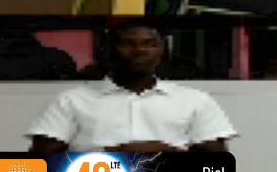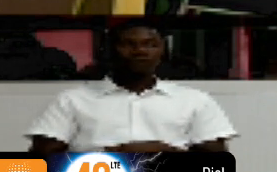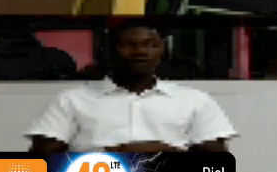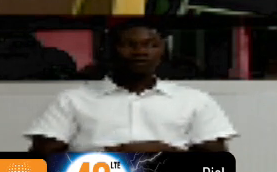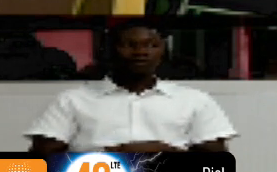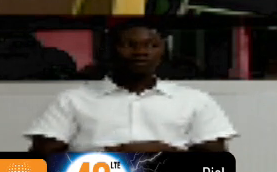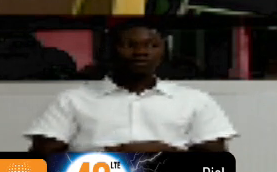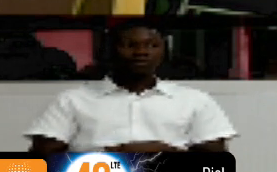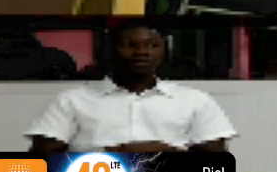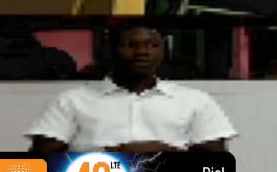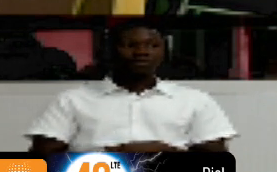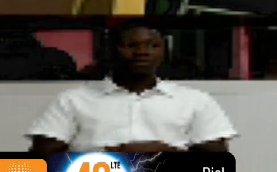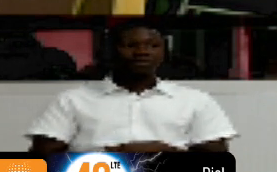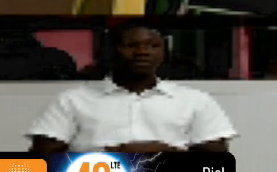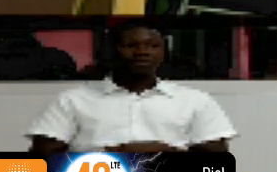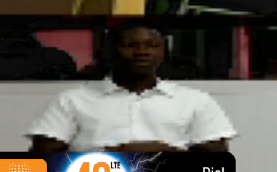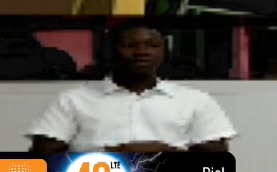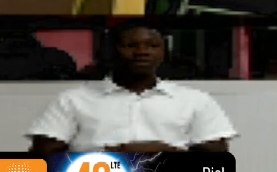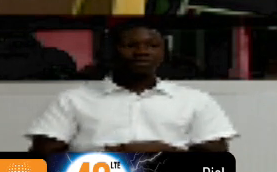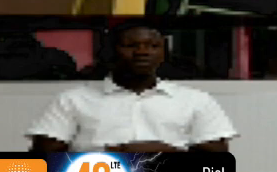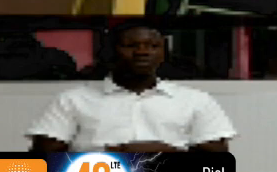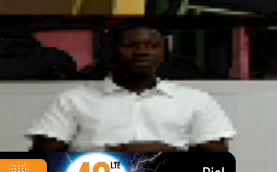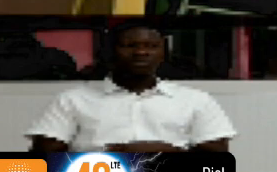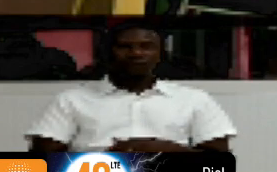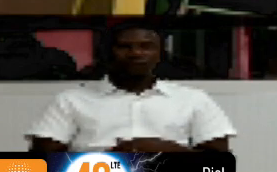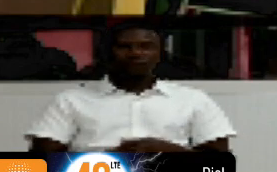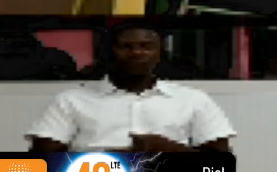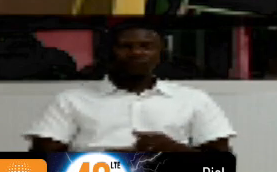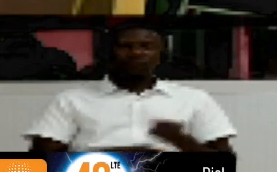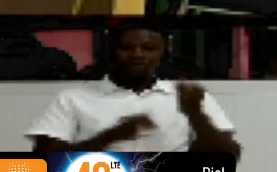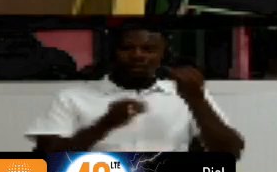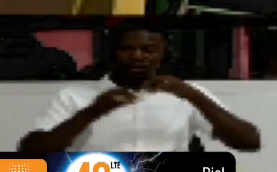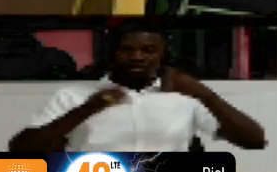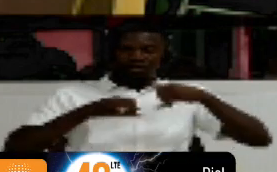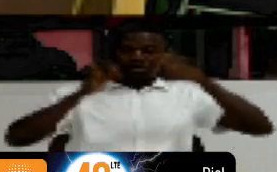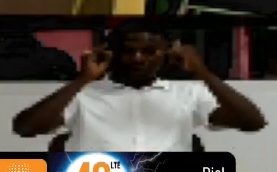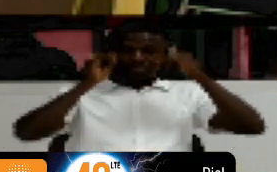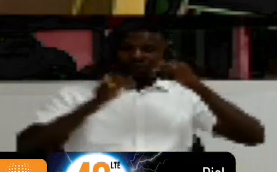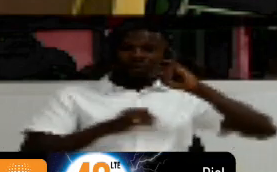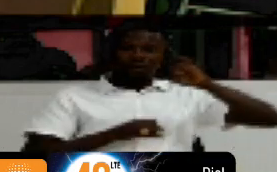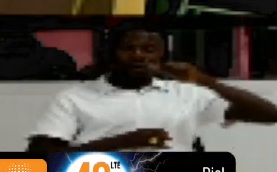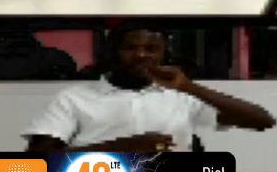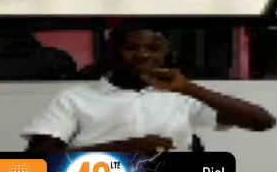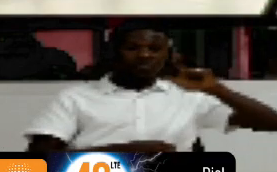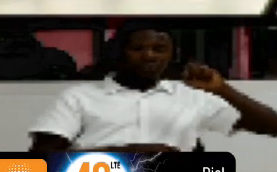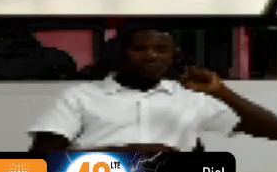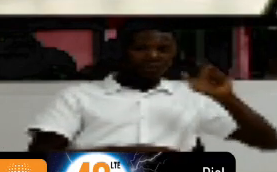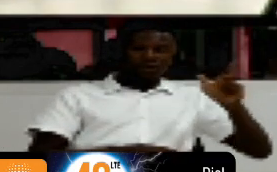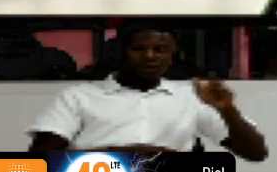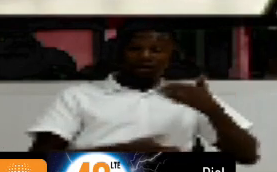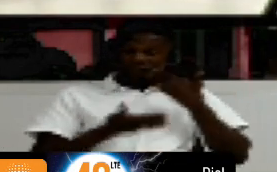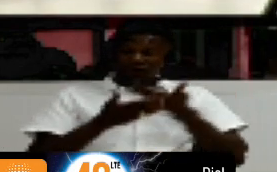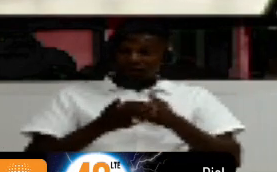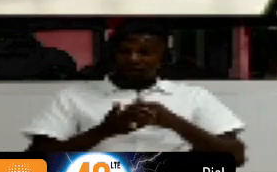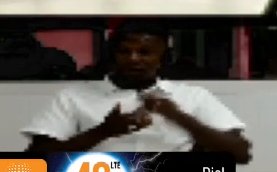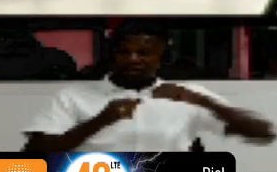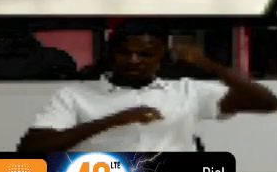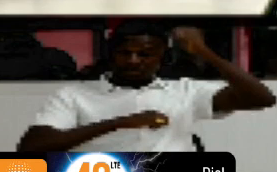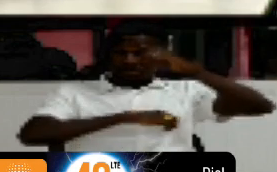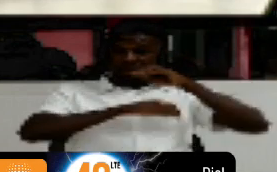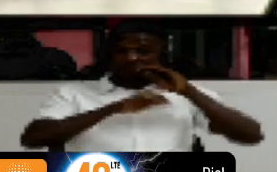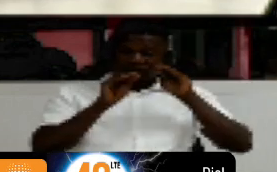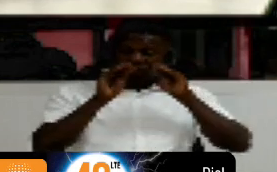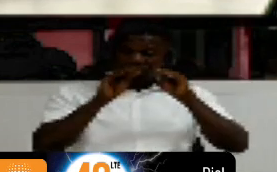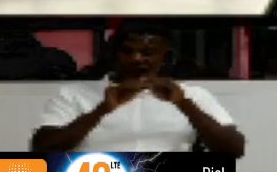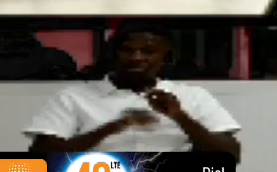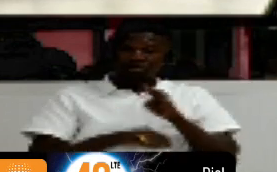Doesn't seem to be. Oh, Commissioner Imam Diallo, you have the floor, please. Have you completed secondary education? No. Huh?